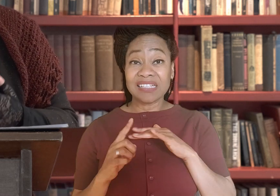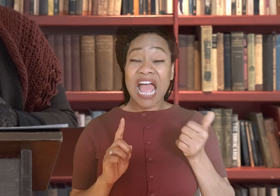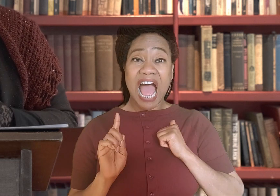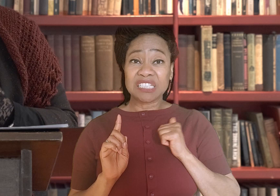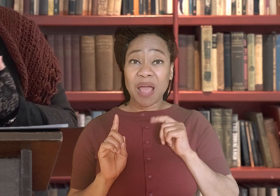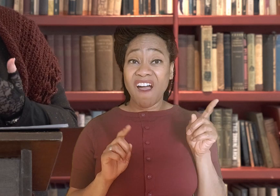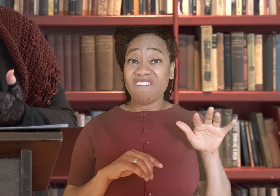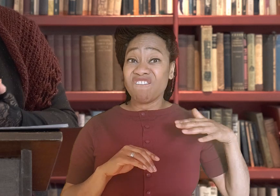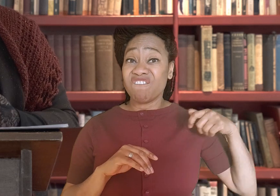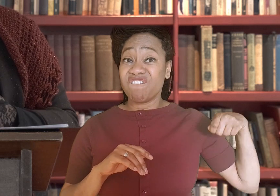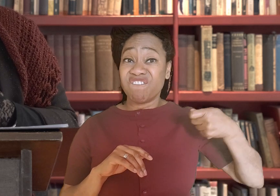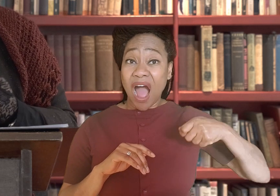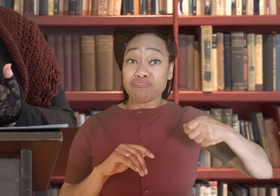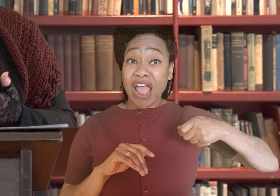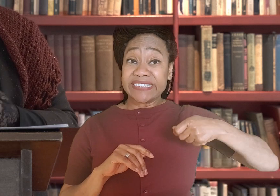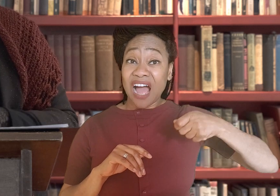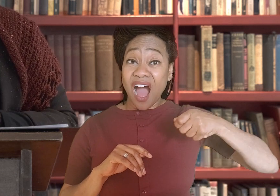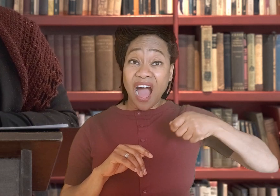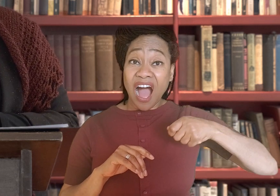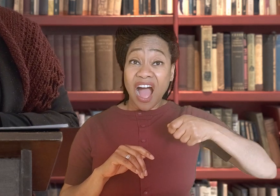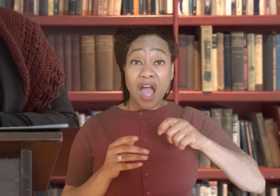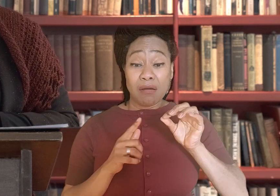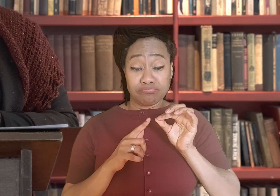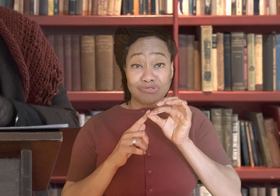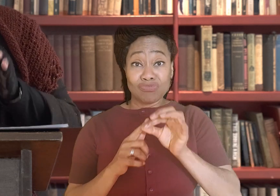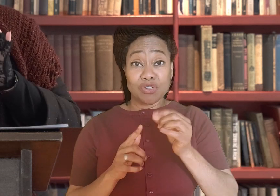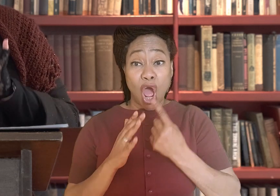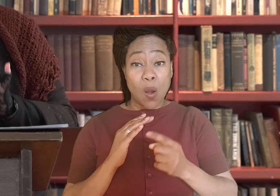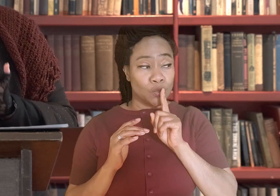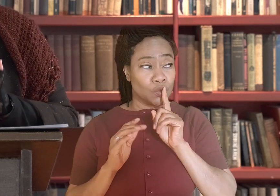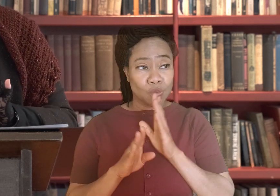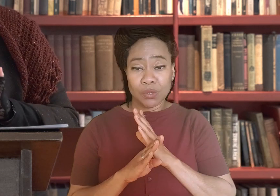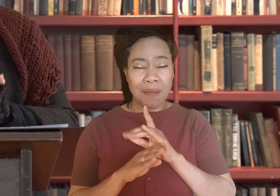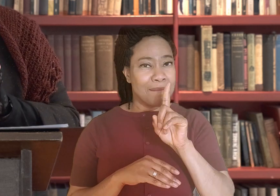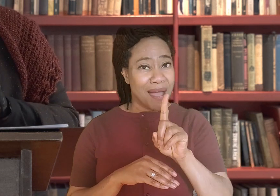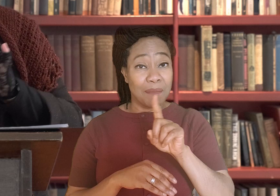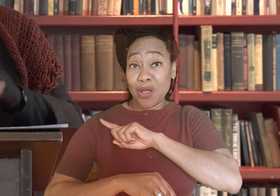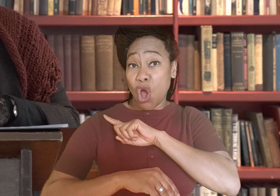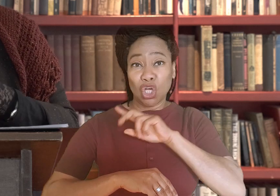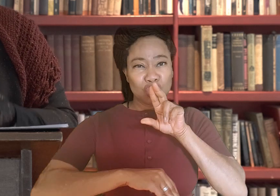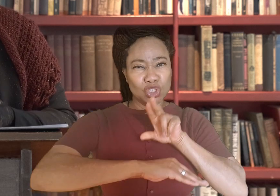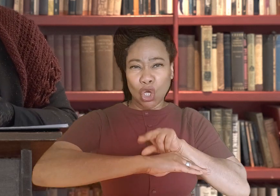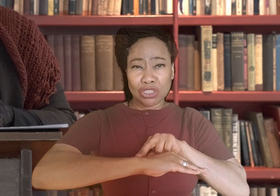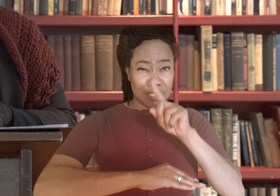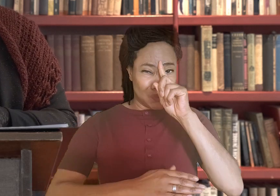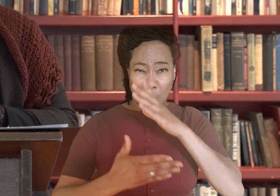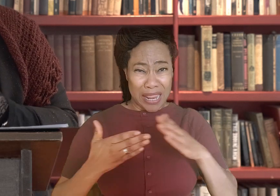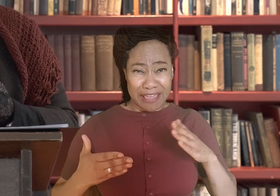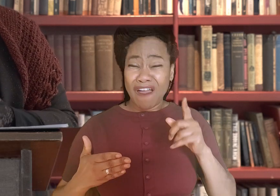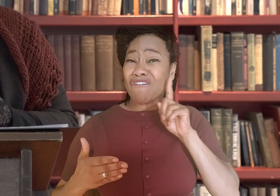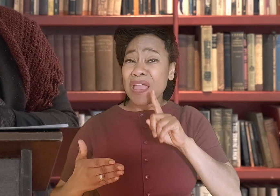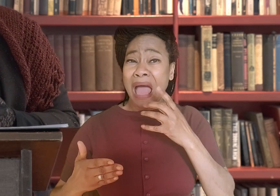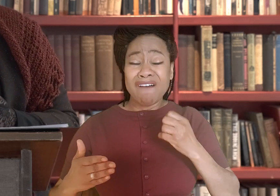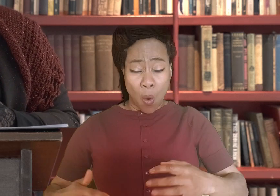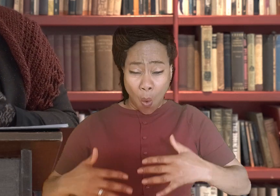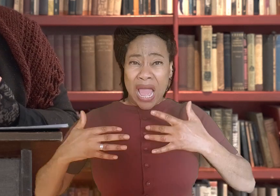that these vibrators were a prescription-only, hush-hush kind of a deal. But because doctors didn't believe in the female orgasm, there were